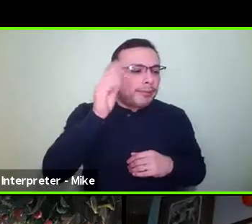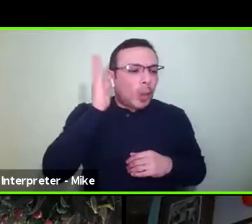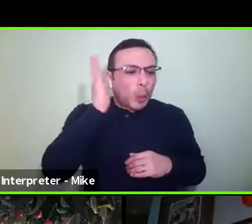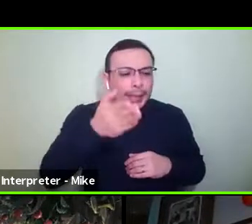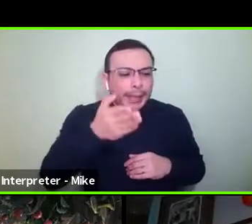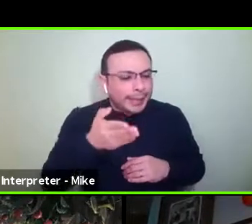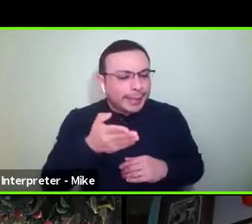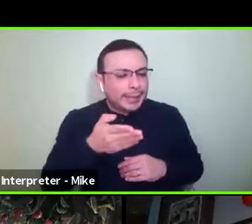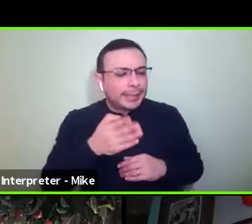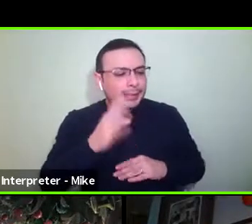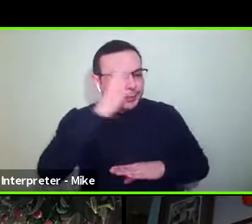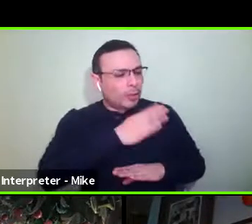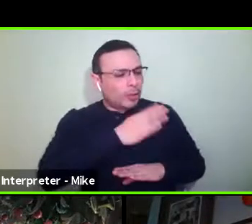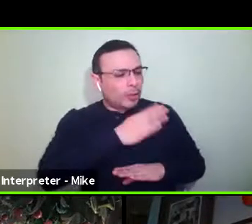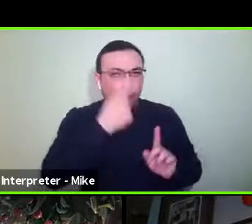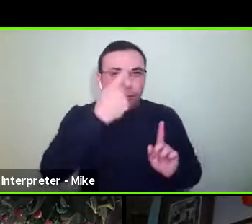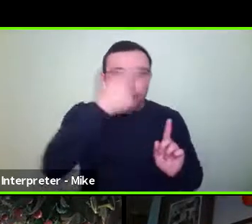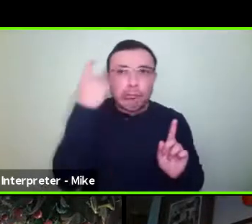I think